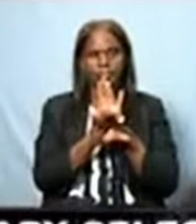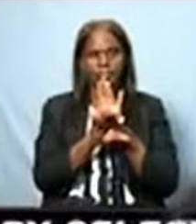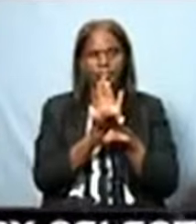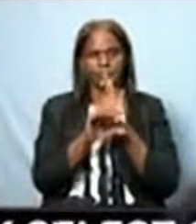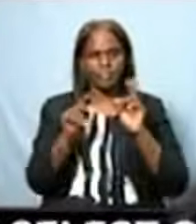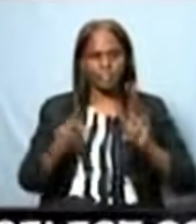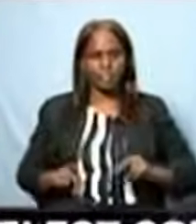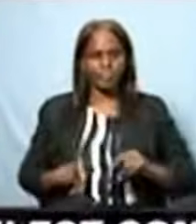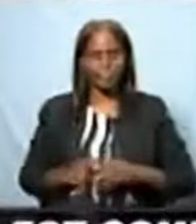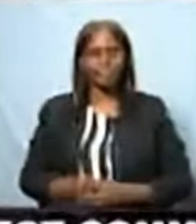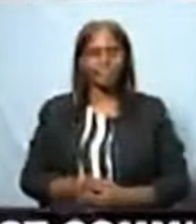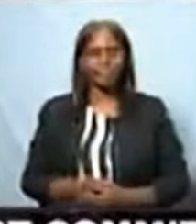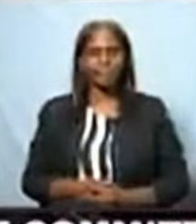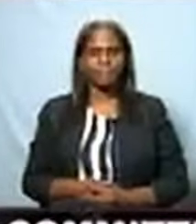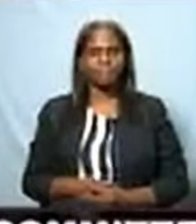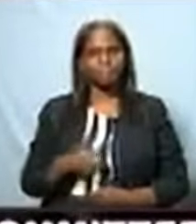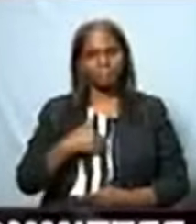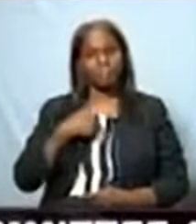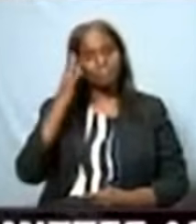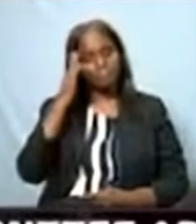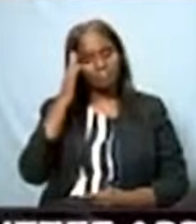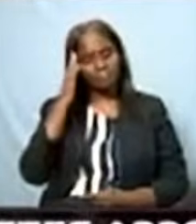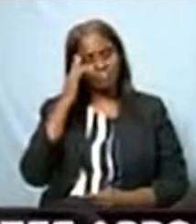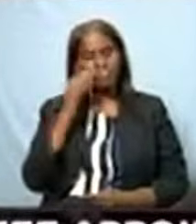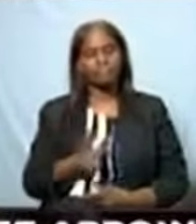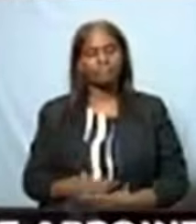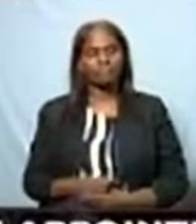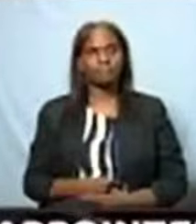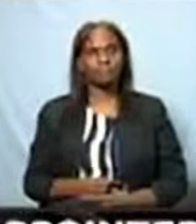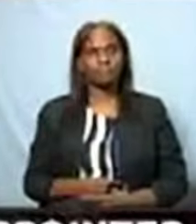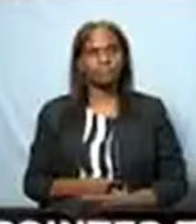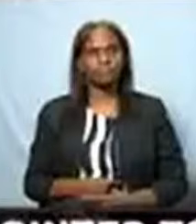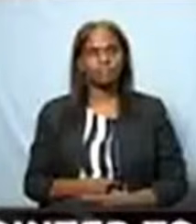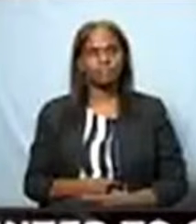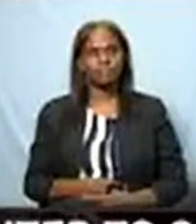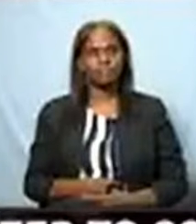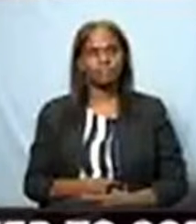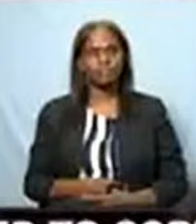or no? Yes, I know. Yes. Even the president can move a bill.